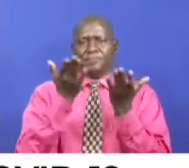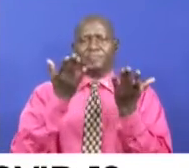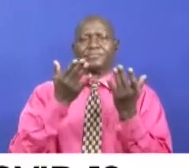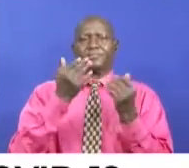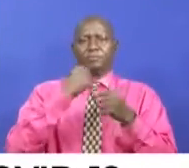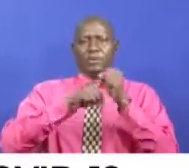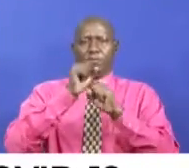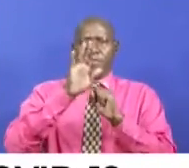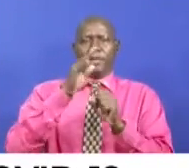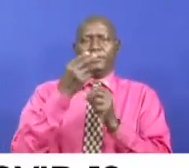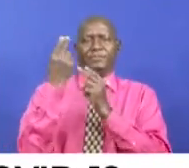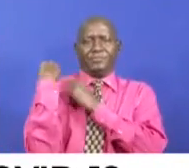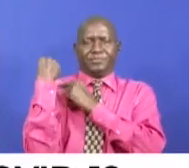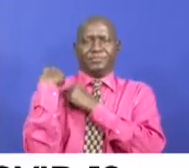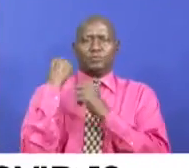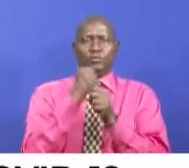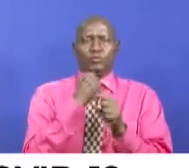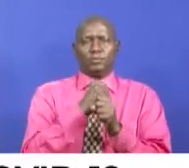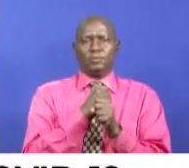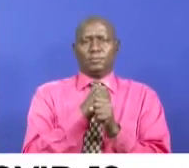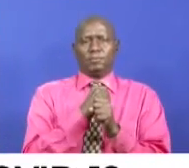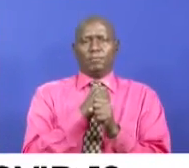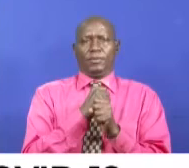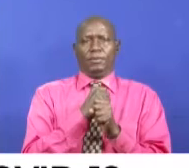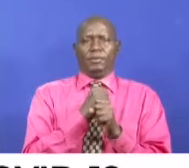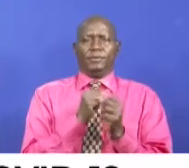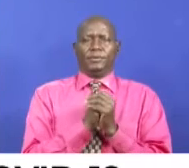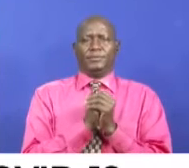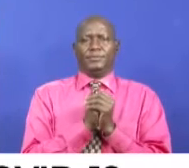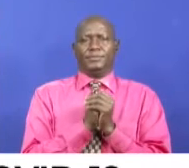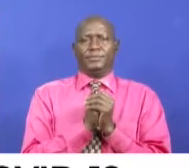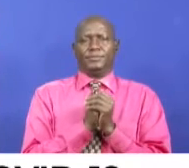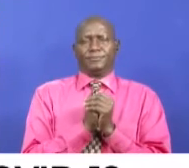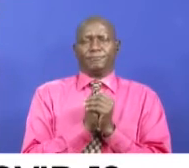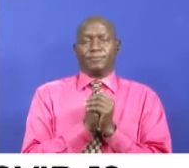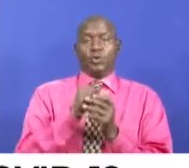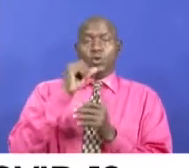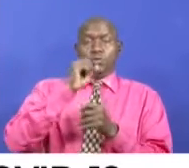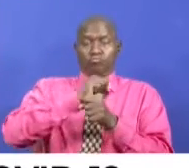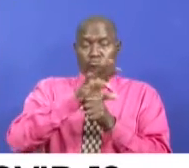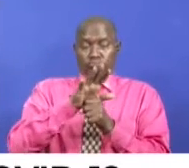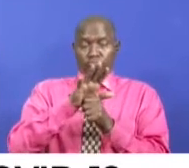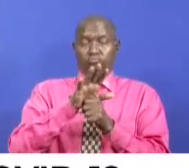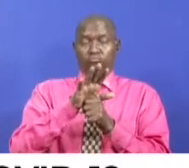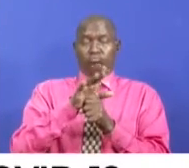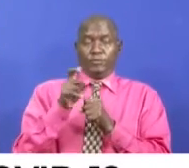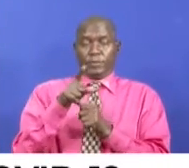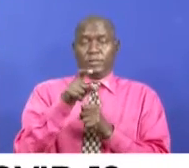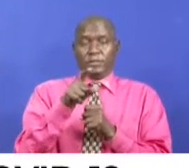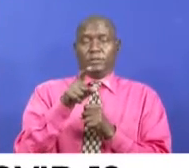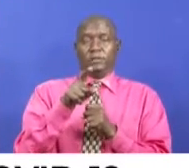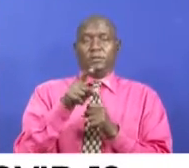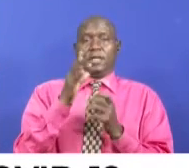being compromised. In preparation for the possible escalation of the numbers of COVID-19 cases from